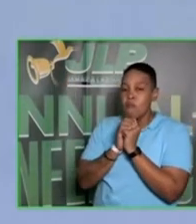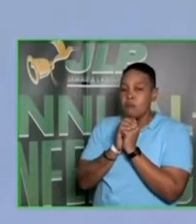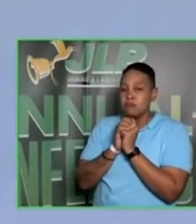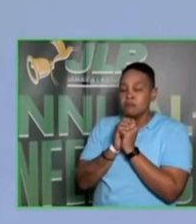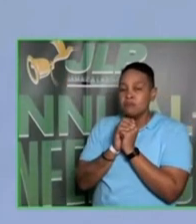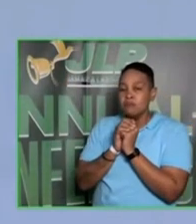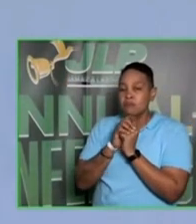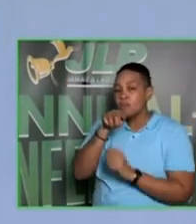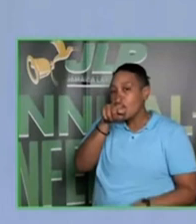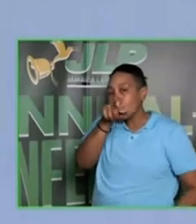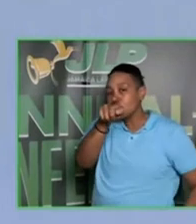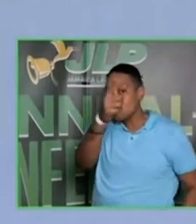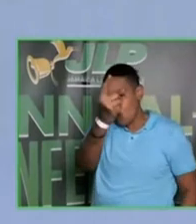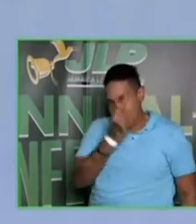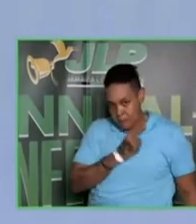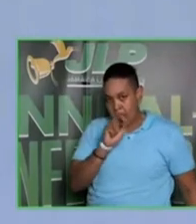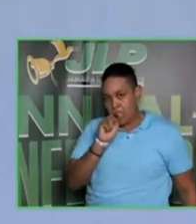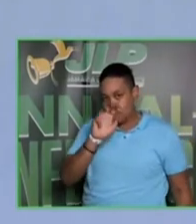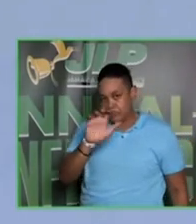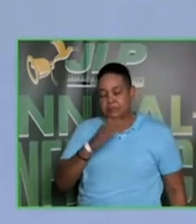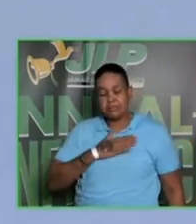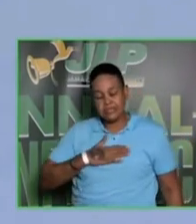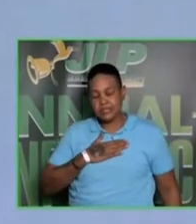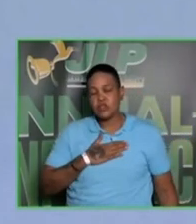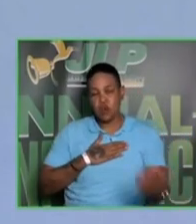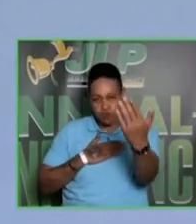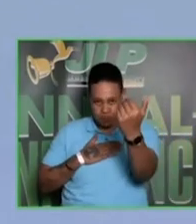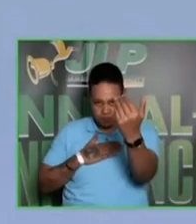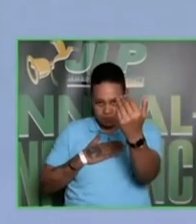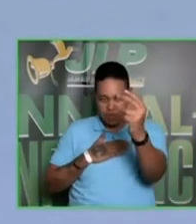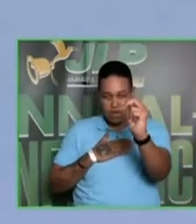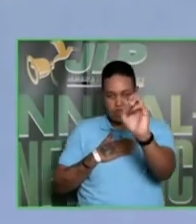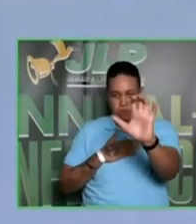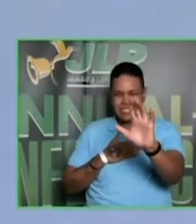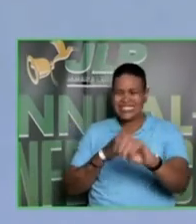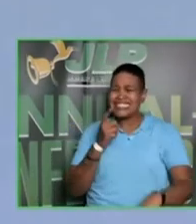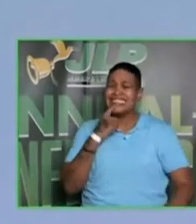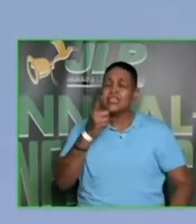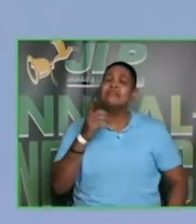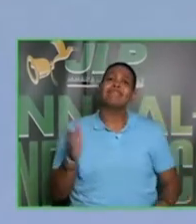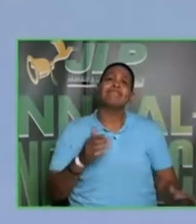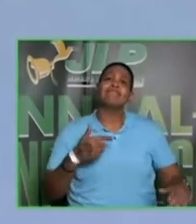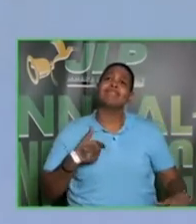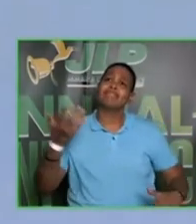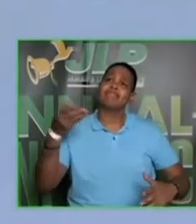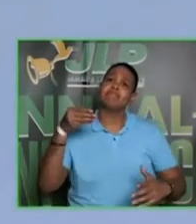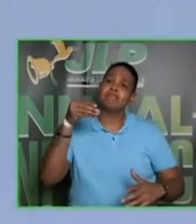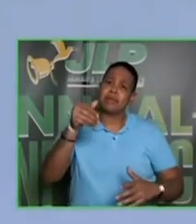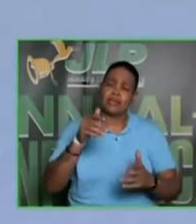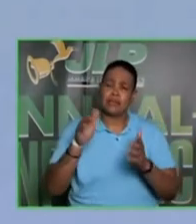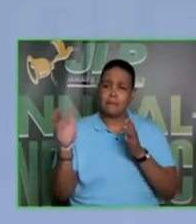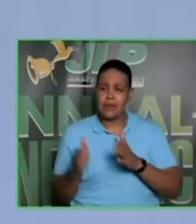we ask you to come in to the NWC and make arrangements for payments.